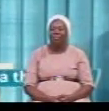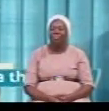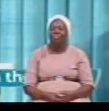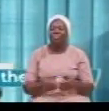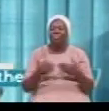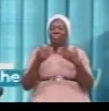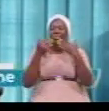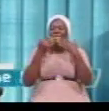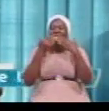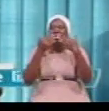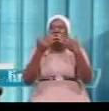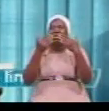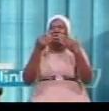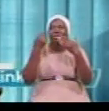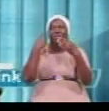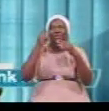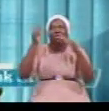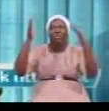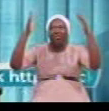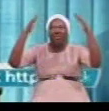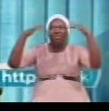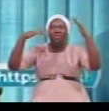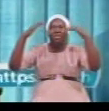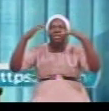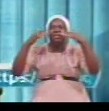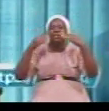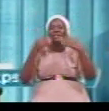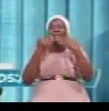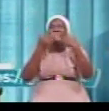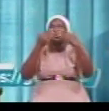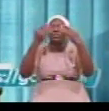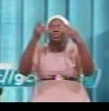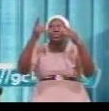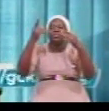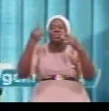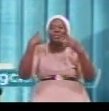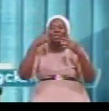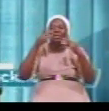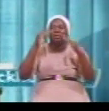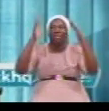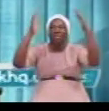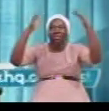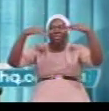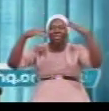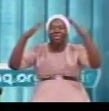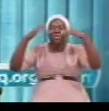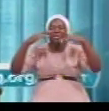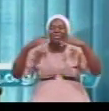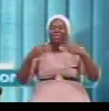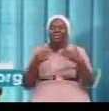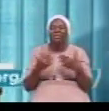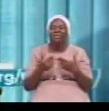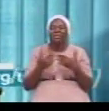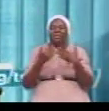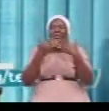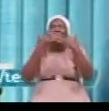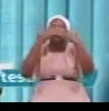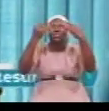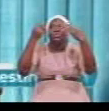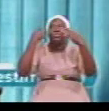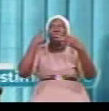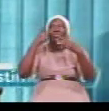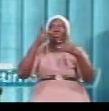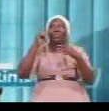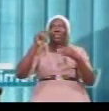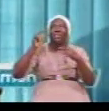Thank you for the rain. Thank you for the rain. Thank